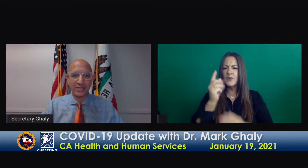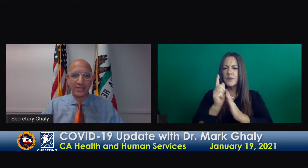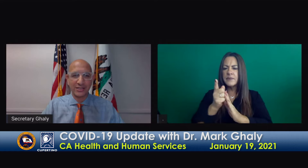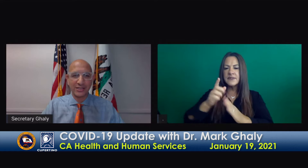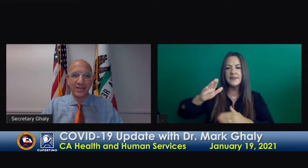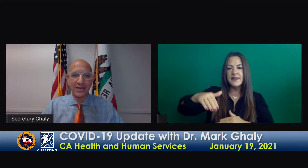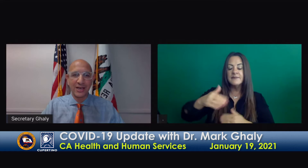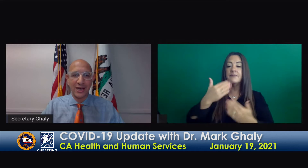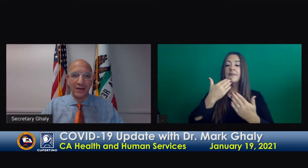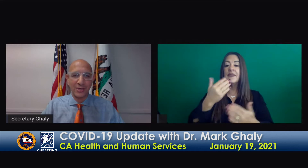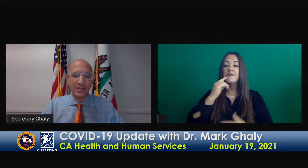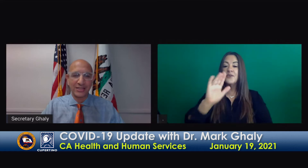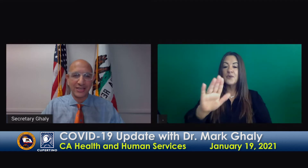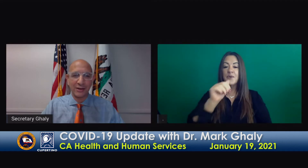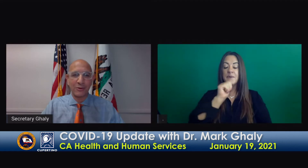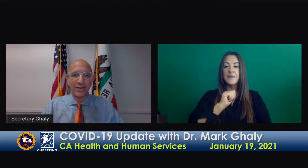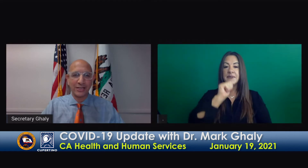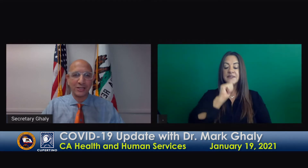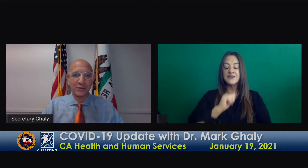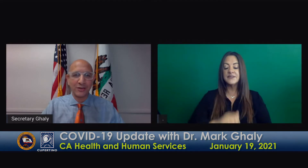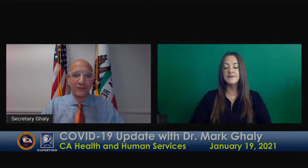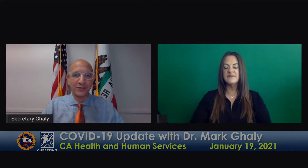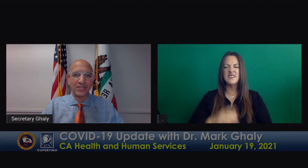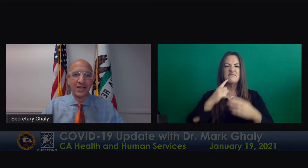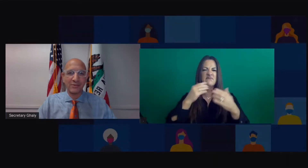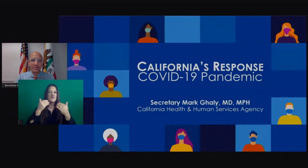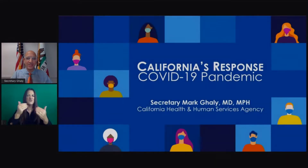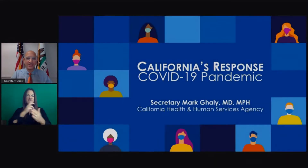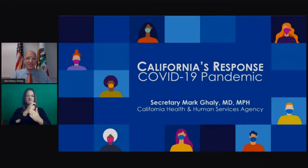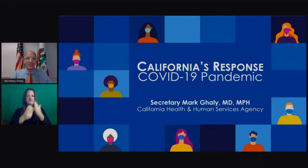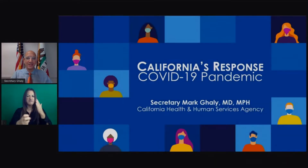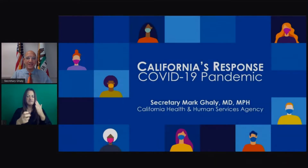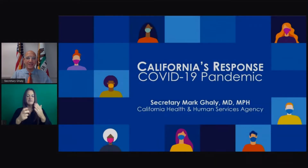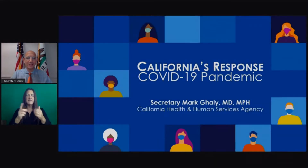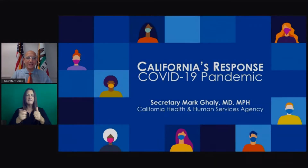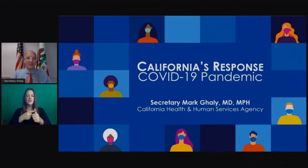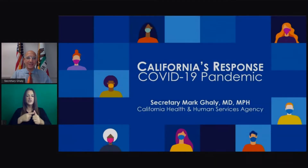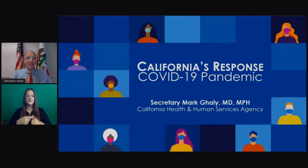for the patience, but let's get right into it. First slide, please.